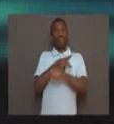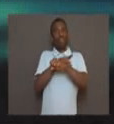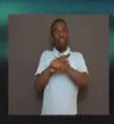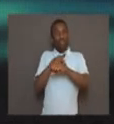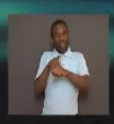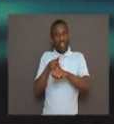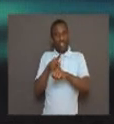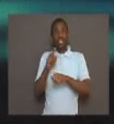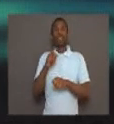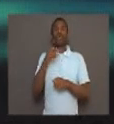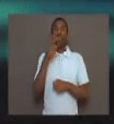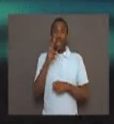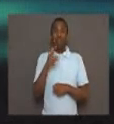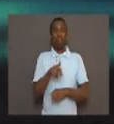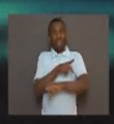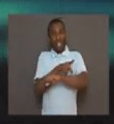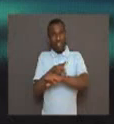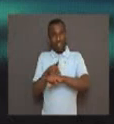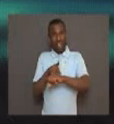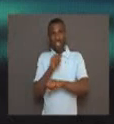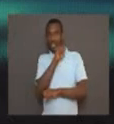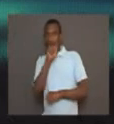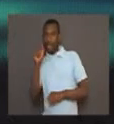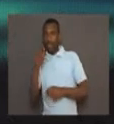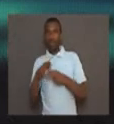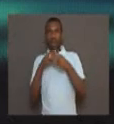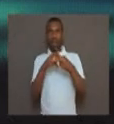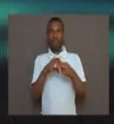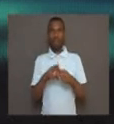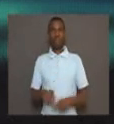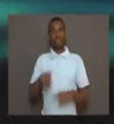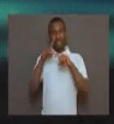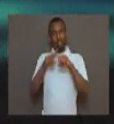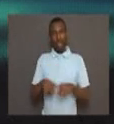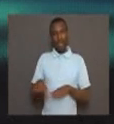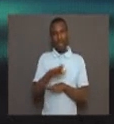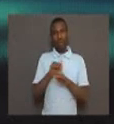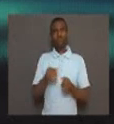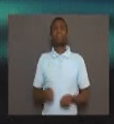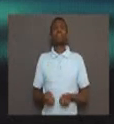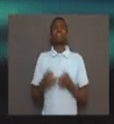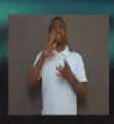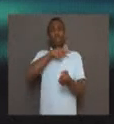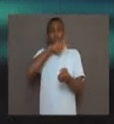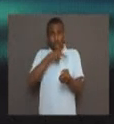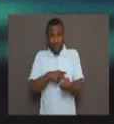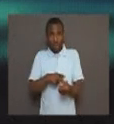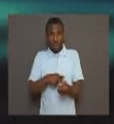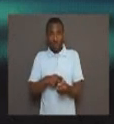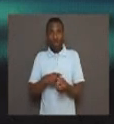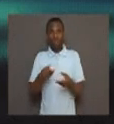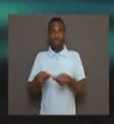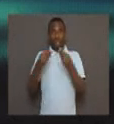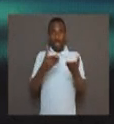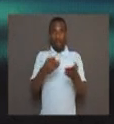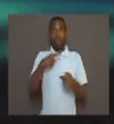lead or a phase lag, depending on how much power is